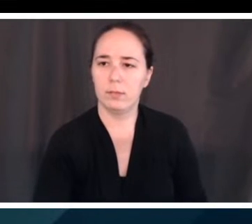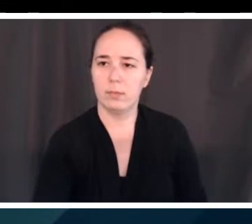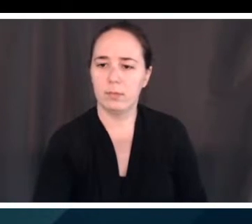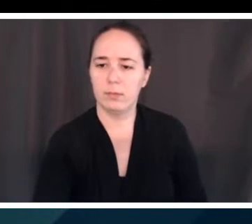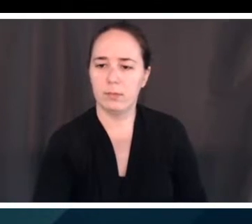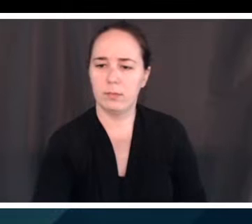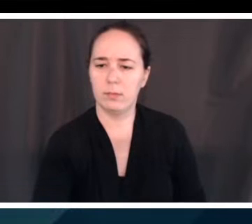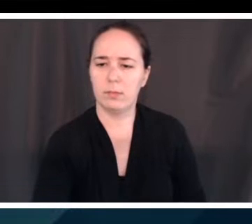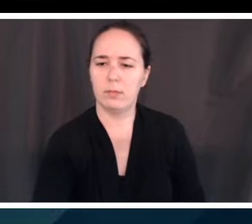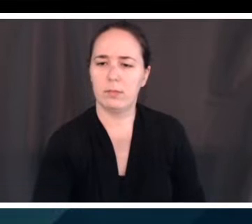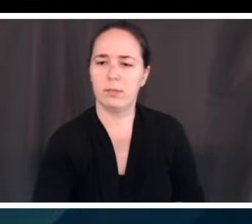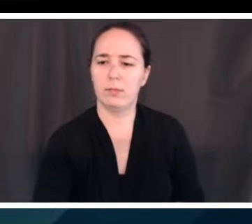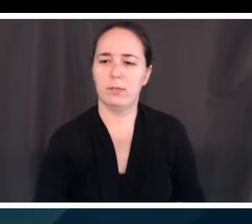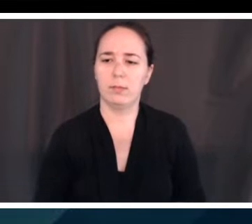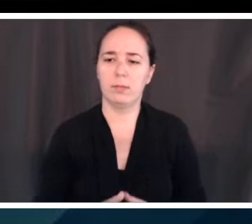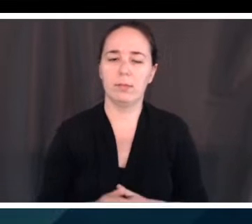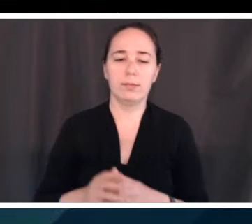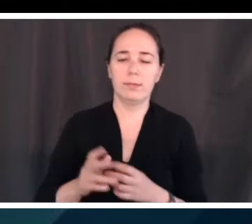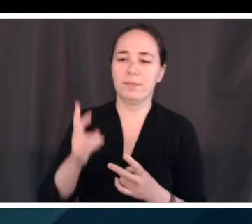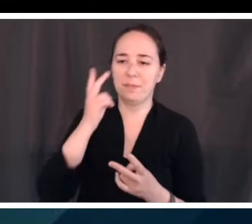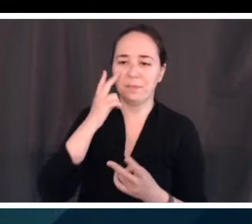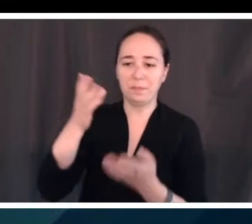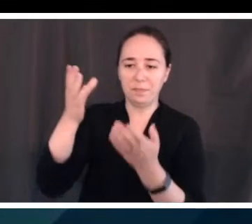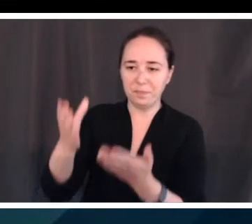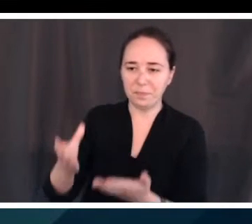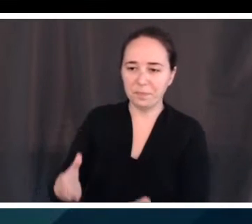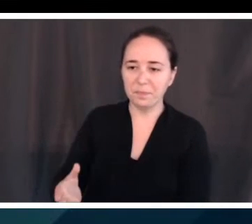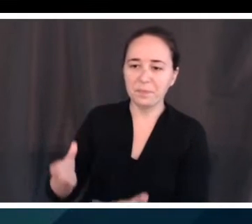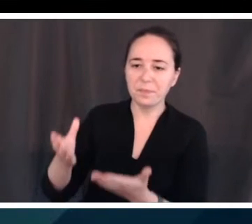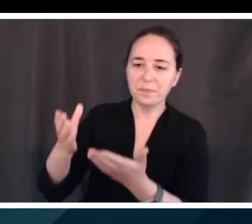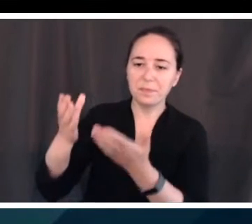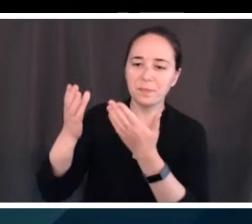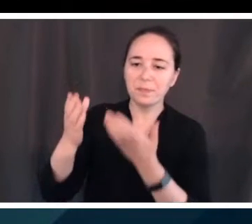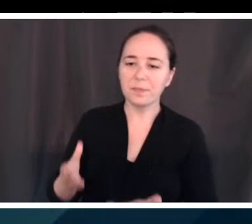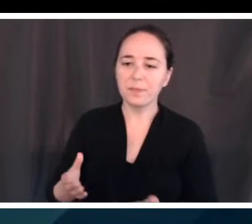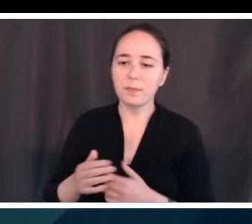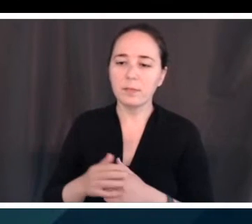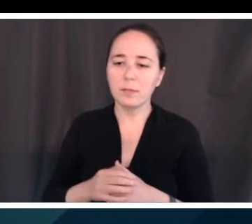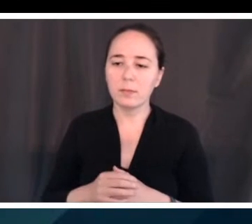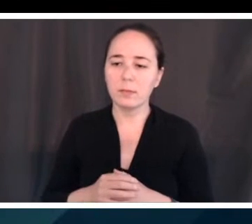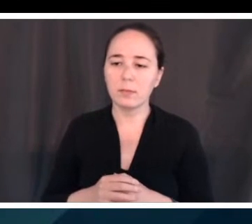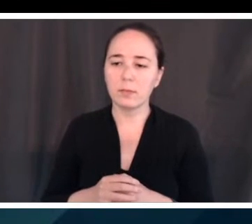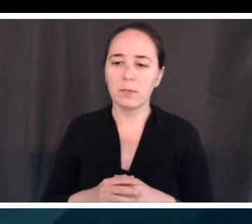I see you, baby.